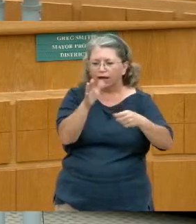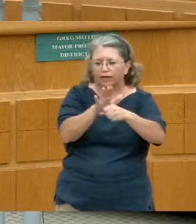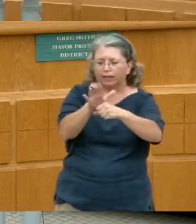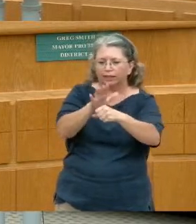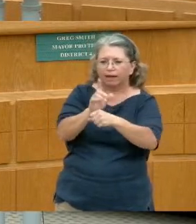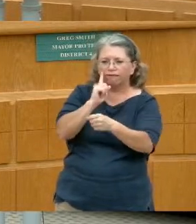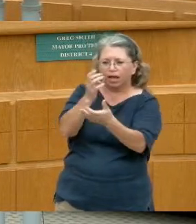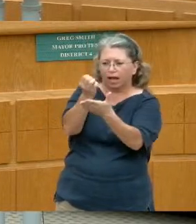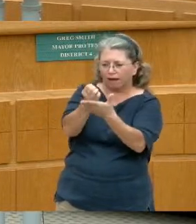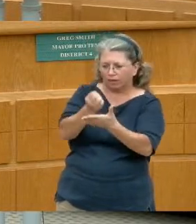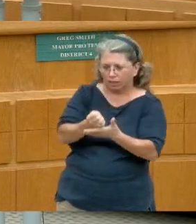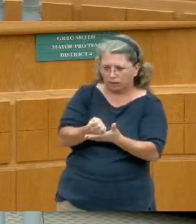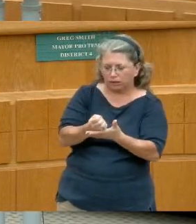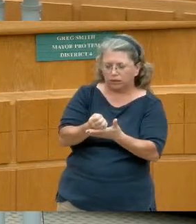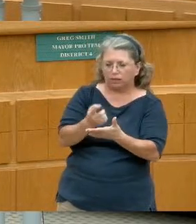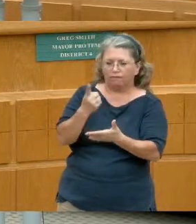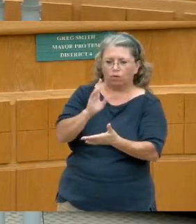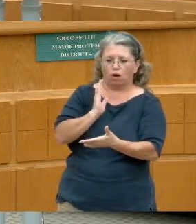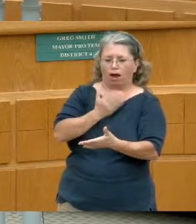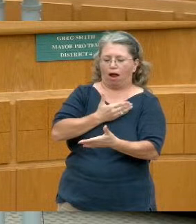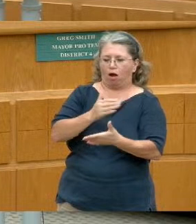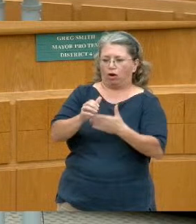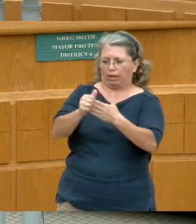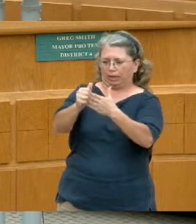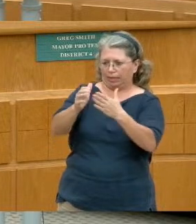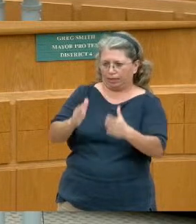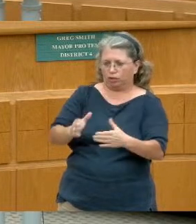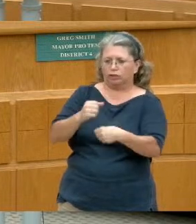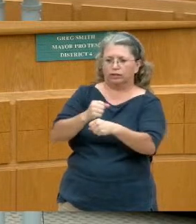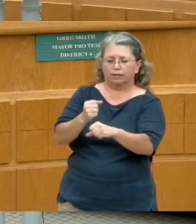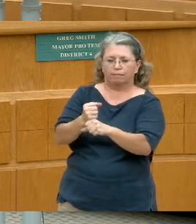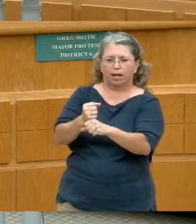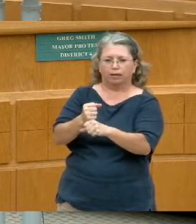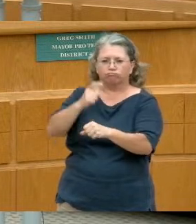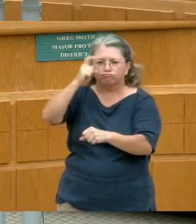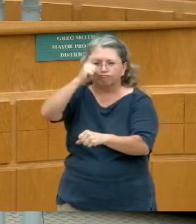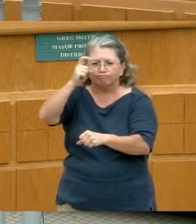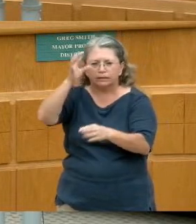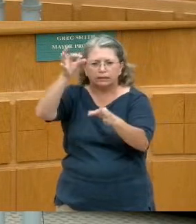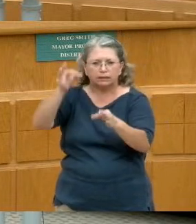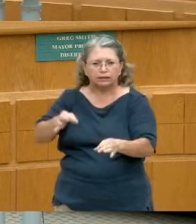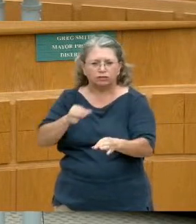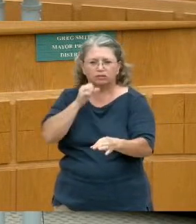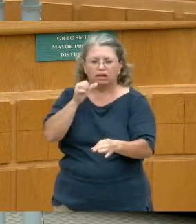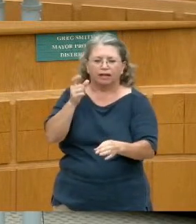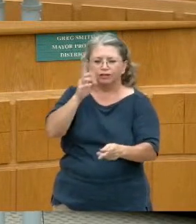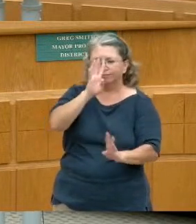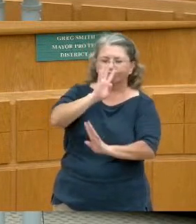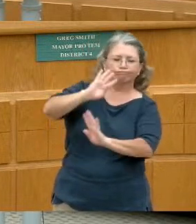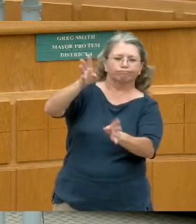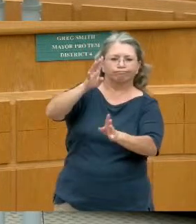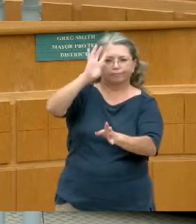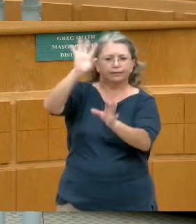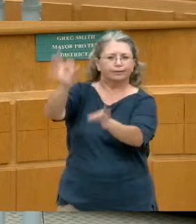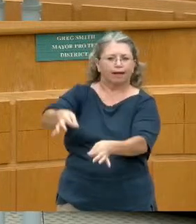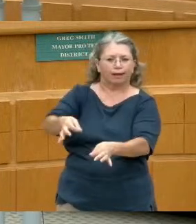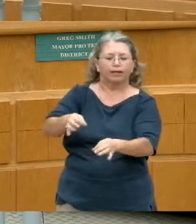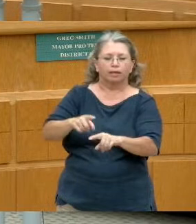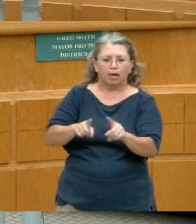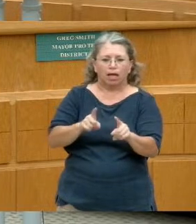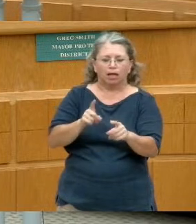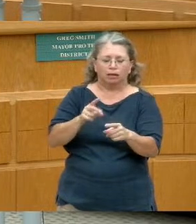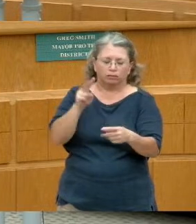our leaders aren't just making gut-based decisions, but they have all the latest information on which to make informed decisions about how to adjust